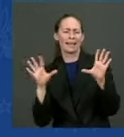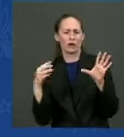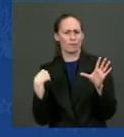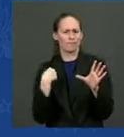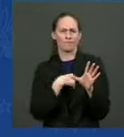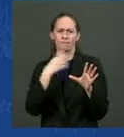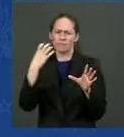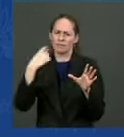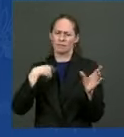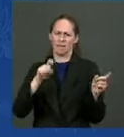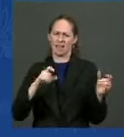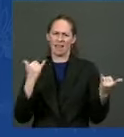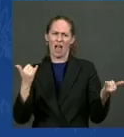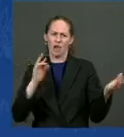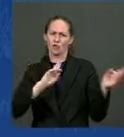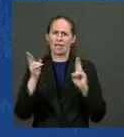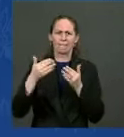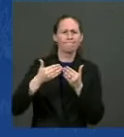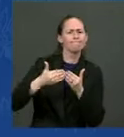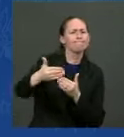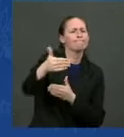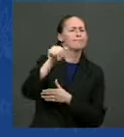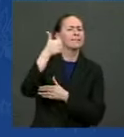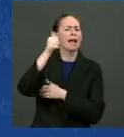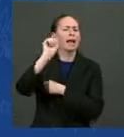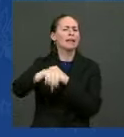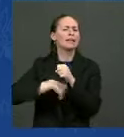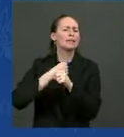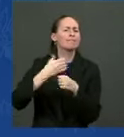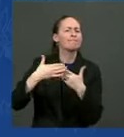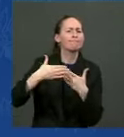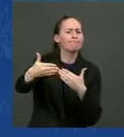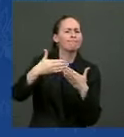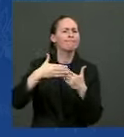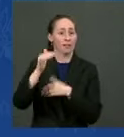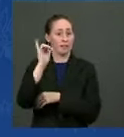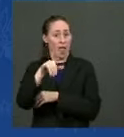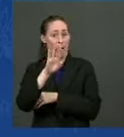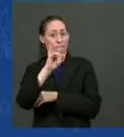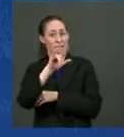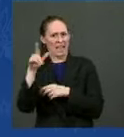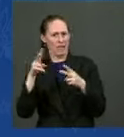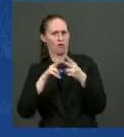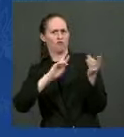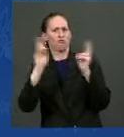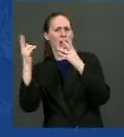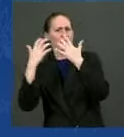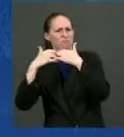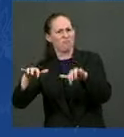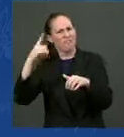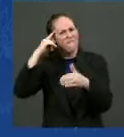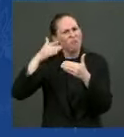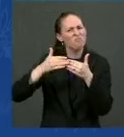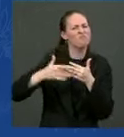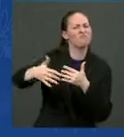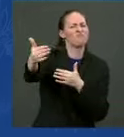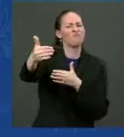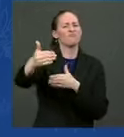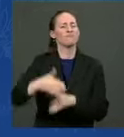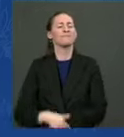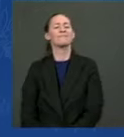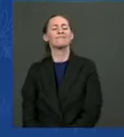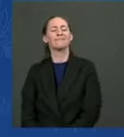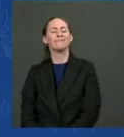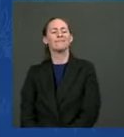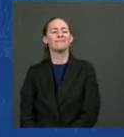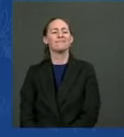10 years down the line. That's what these bills do. Both these bills spend out over 10 years, not in the